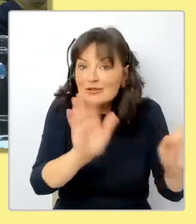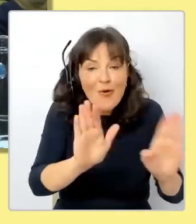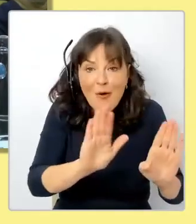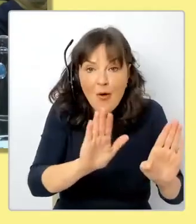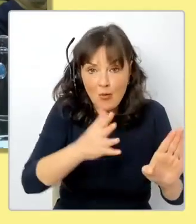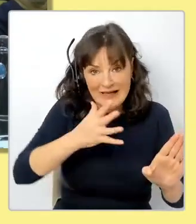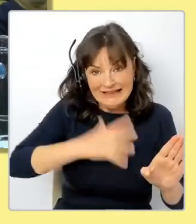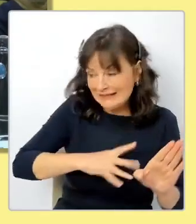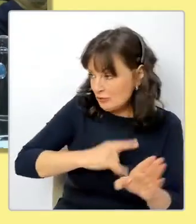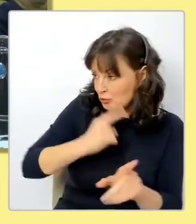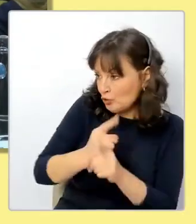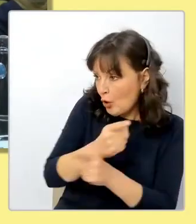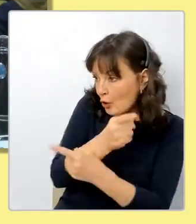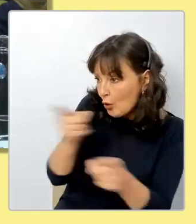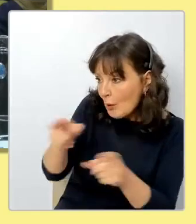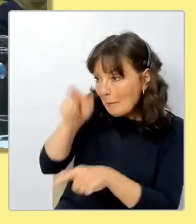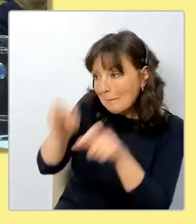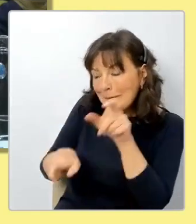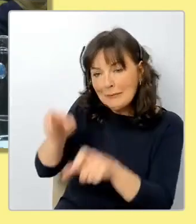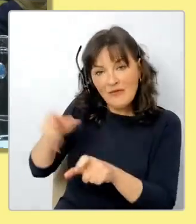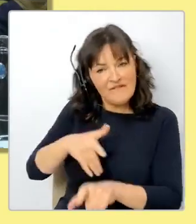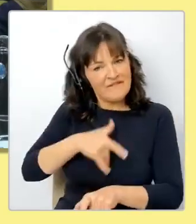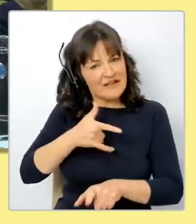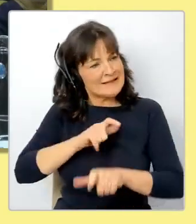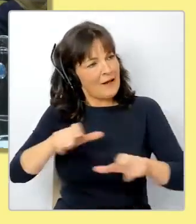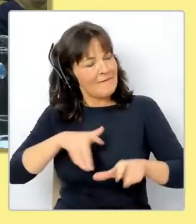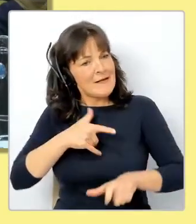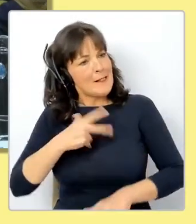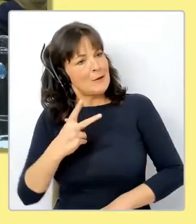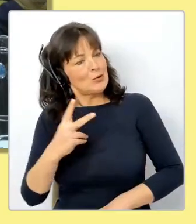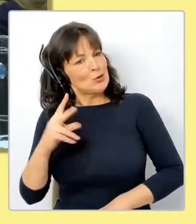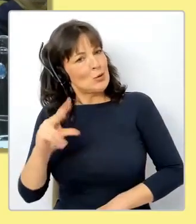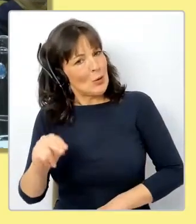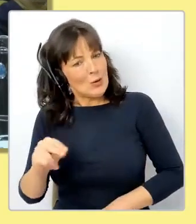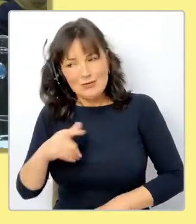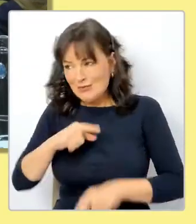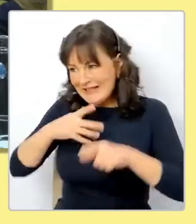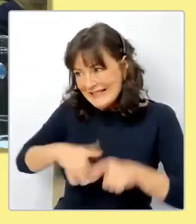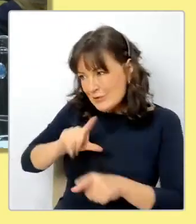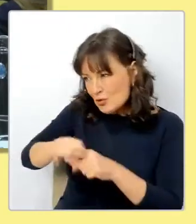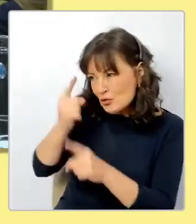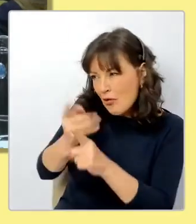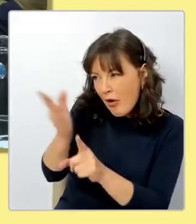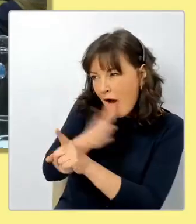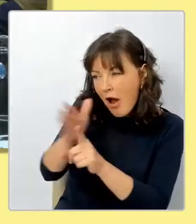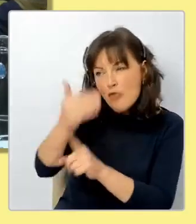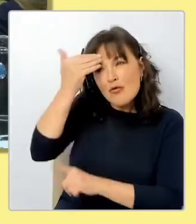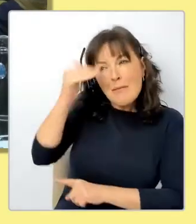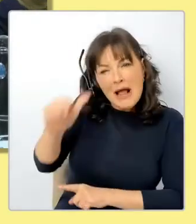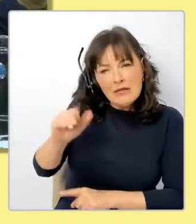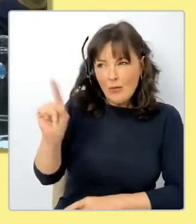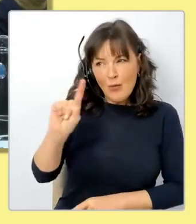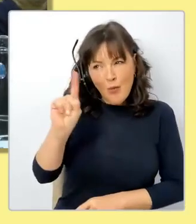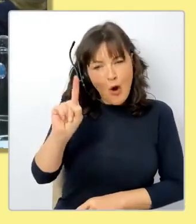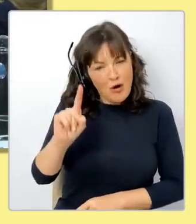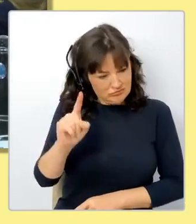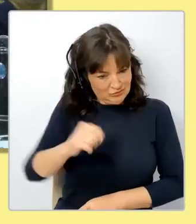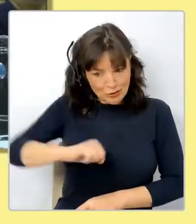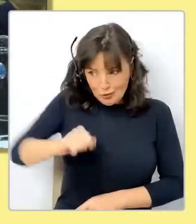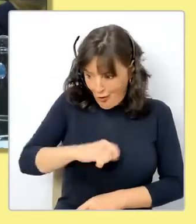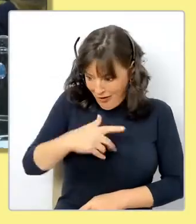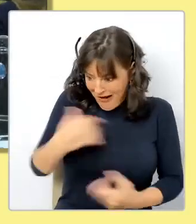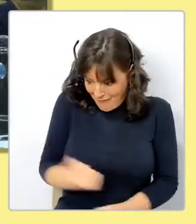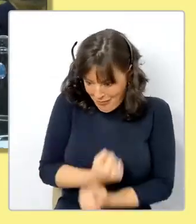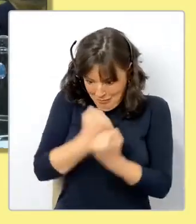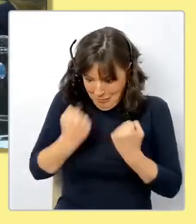about reaching out to those not yet persuaded to convince them and remind them of Scotland's sovereignty